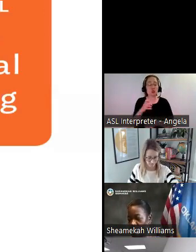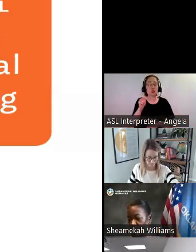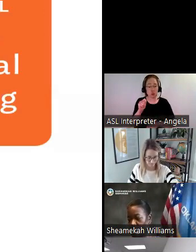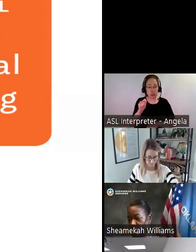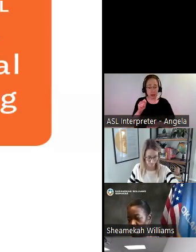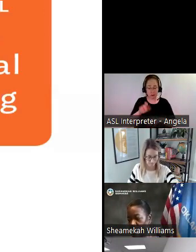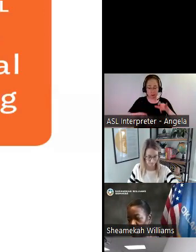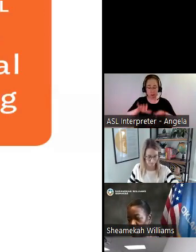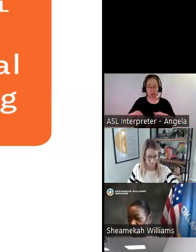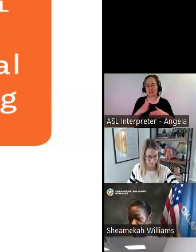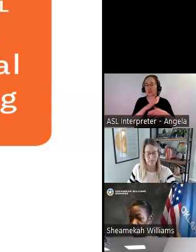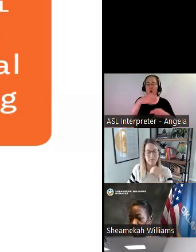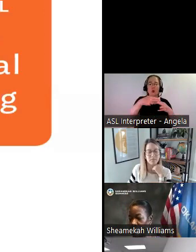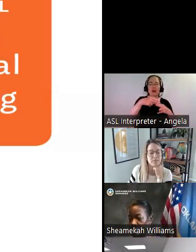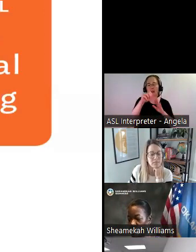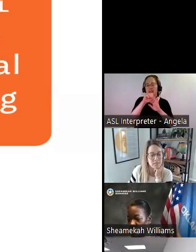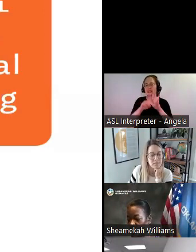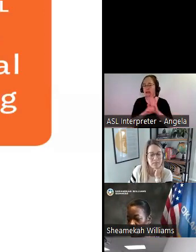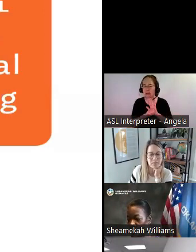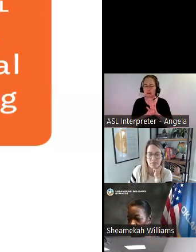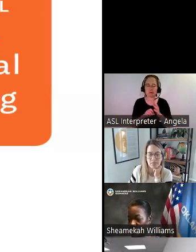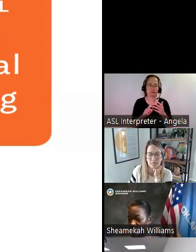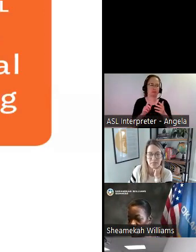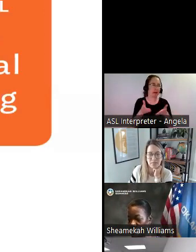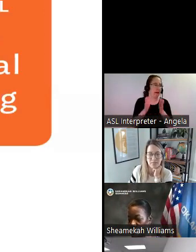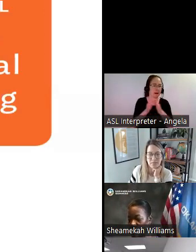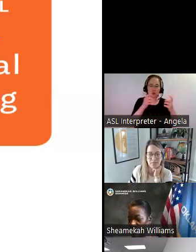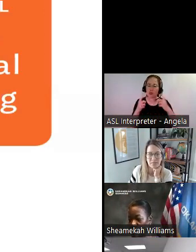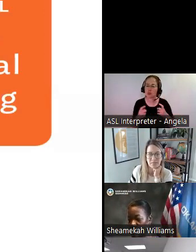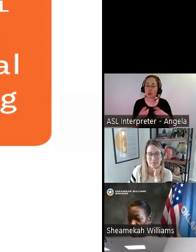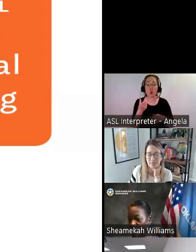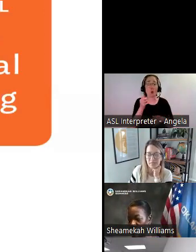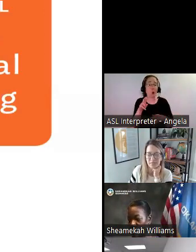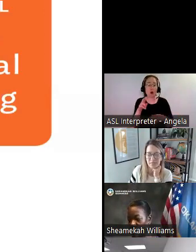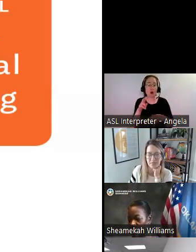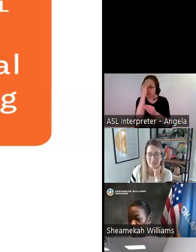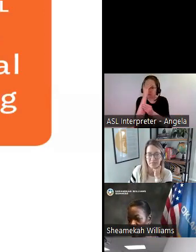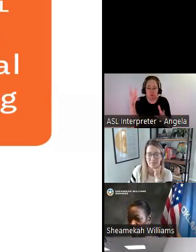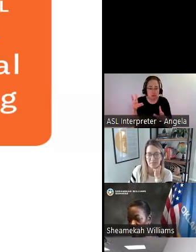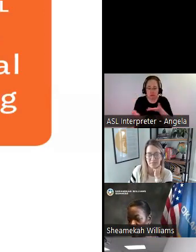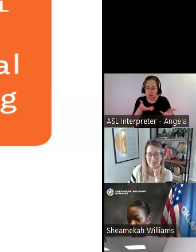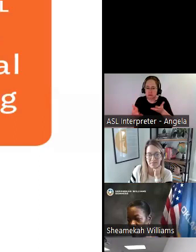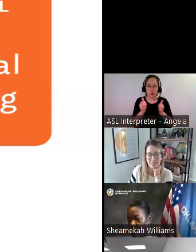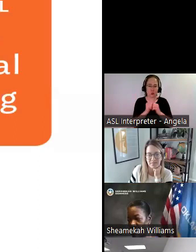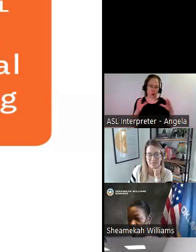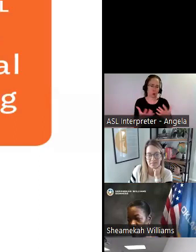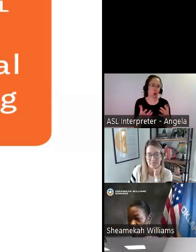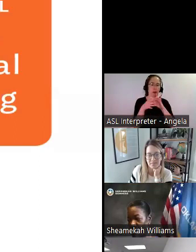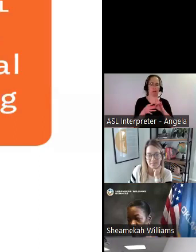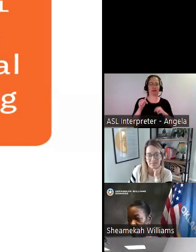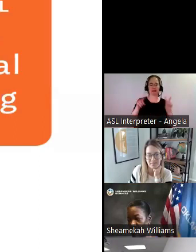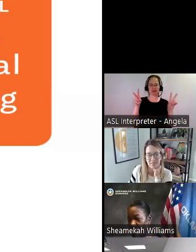to share your name and state, ask any questions, and or share any information with the group that pertains to